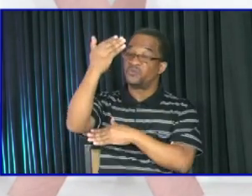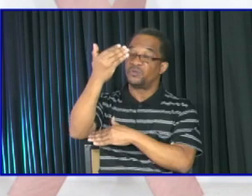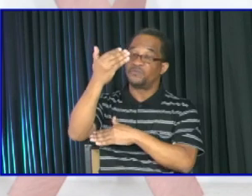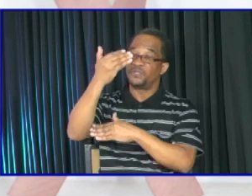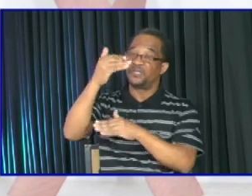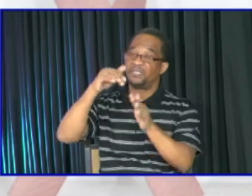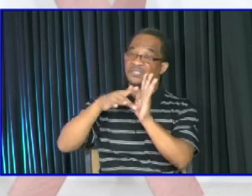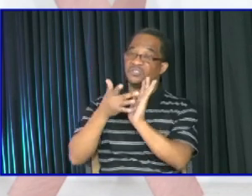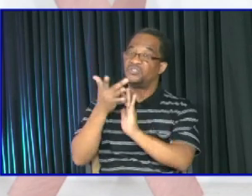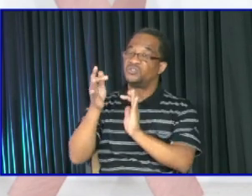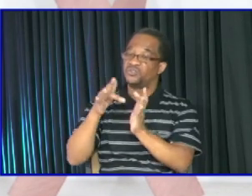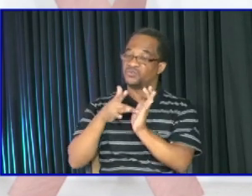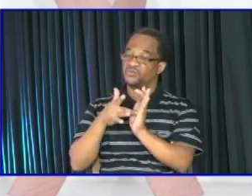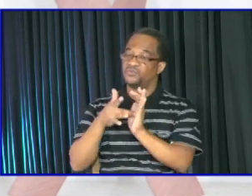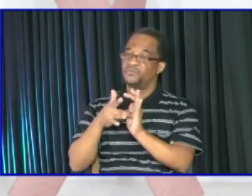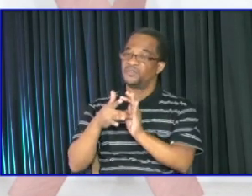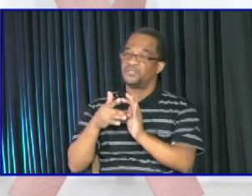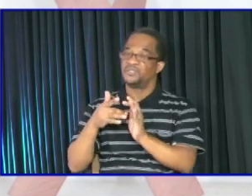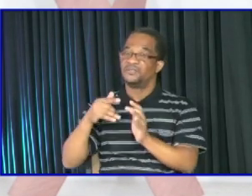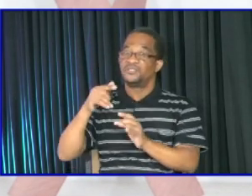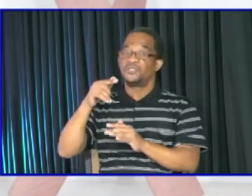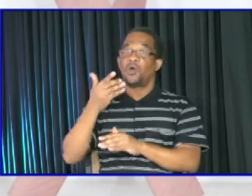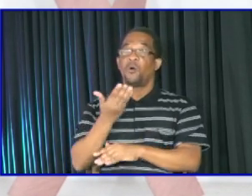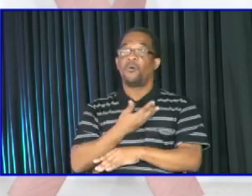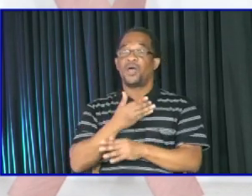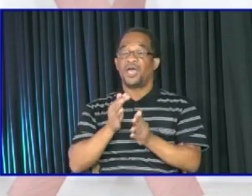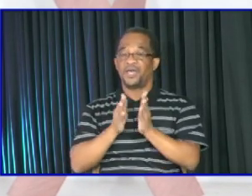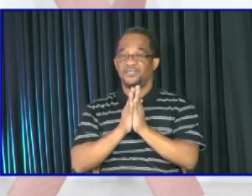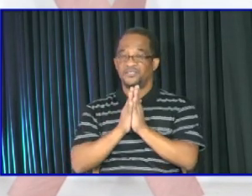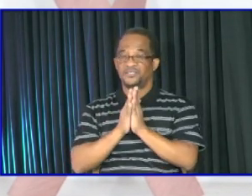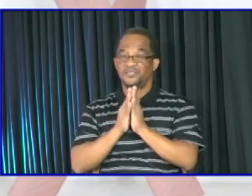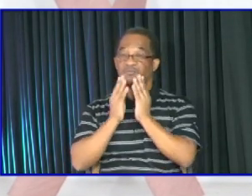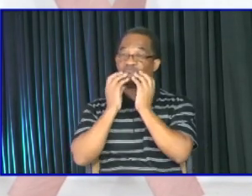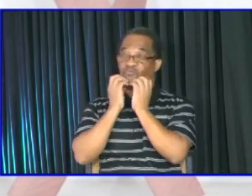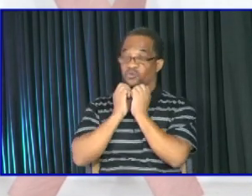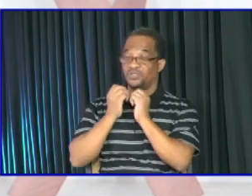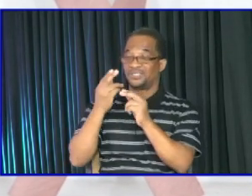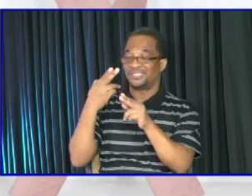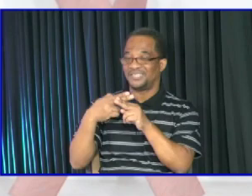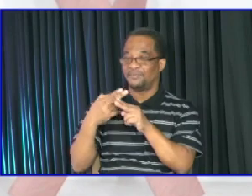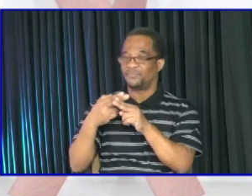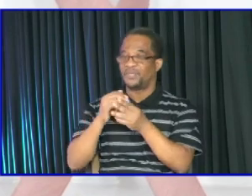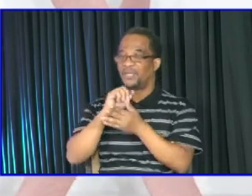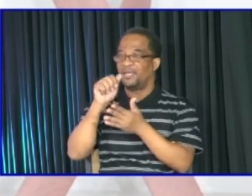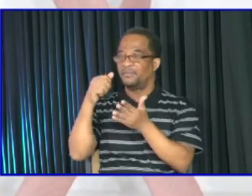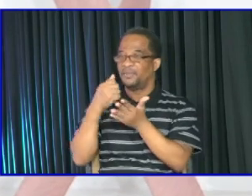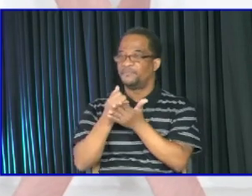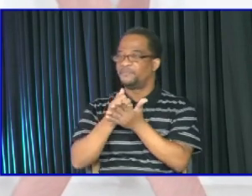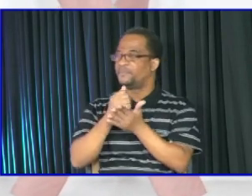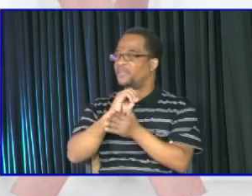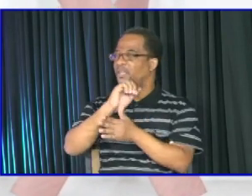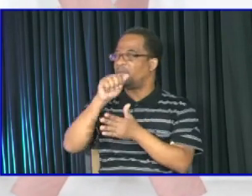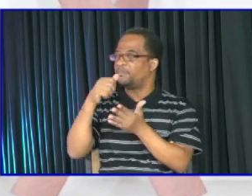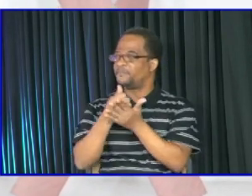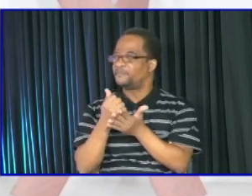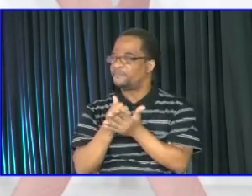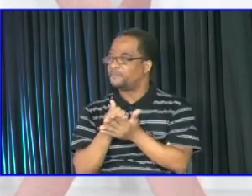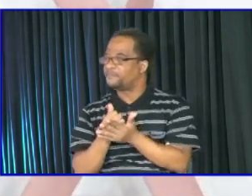Jesus Christ. This is our asking in his precious name. Amen and